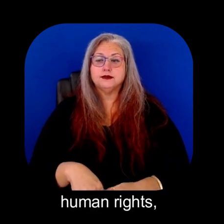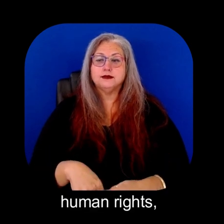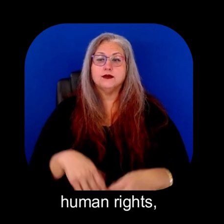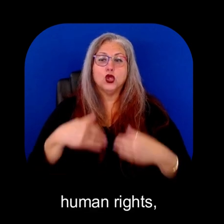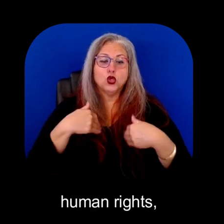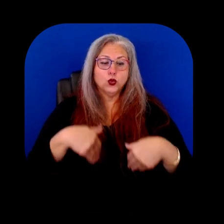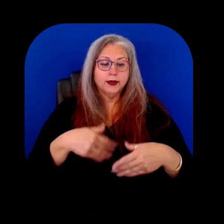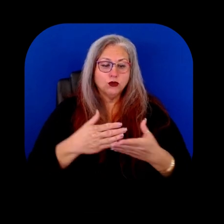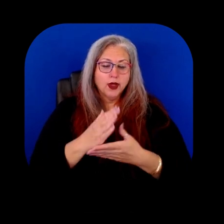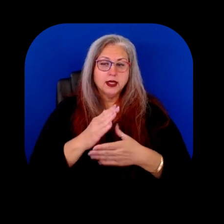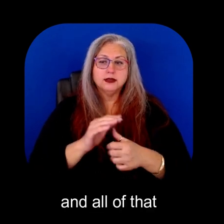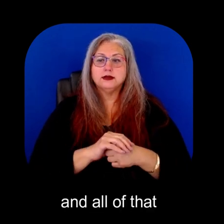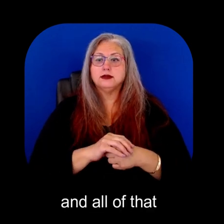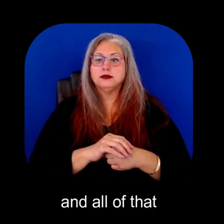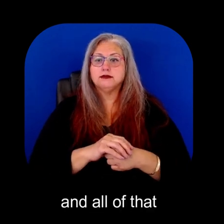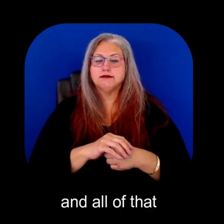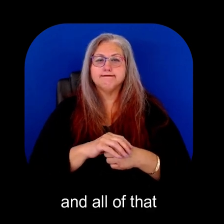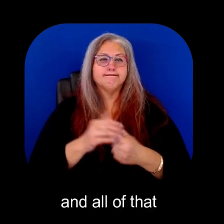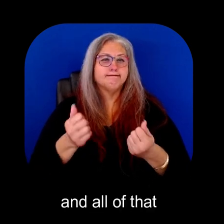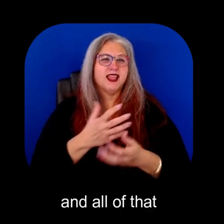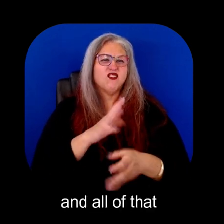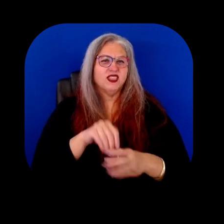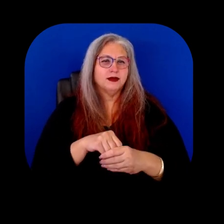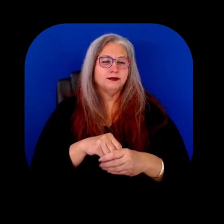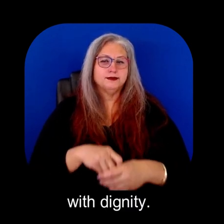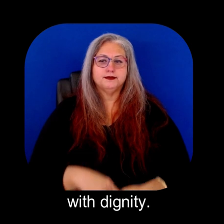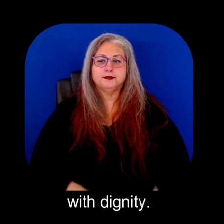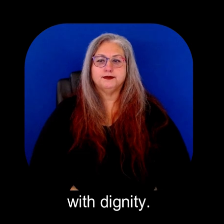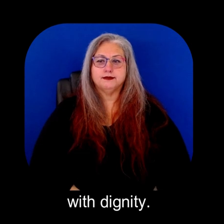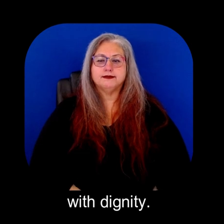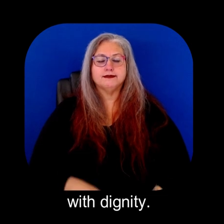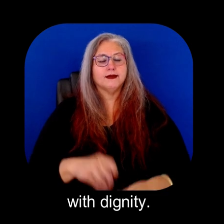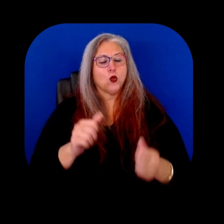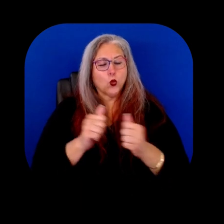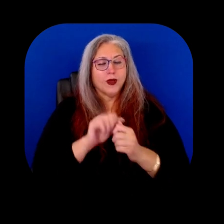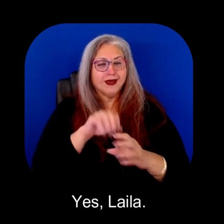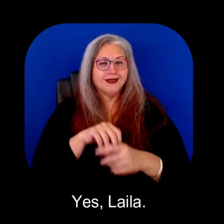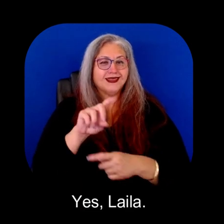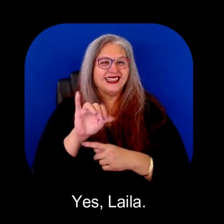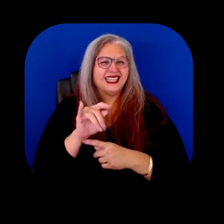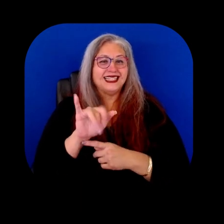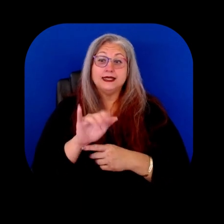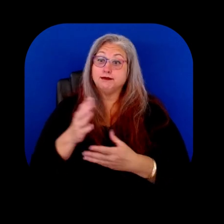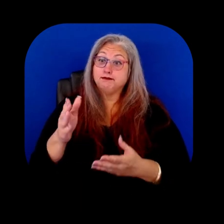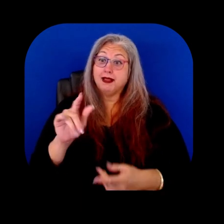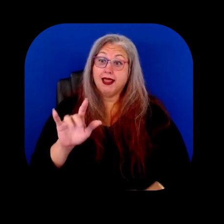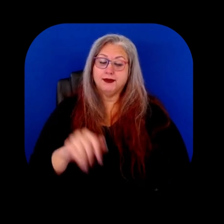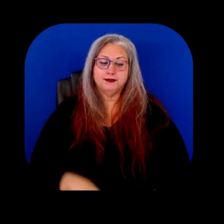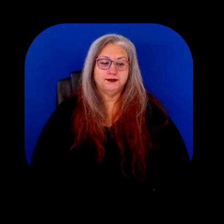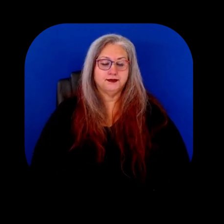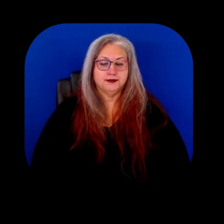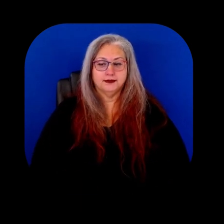human rights, and all of that with dignity. Yes, Leila.